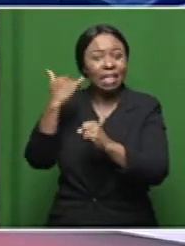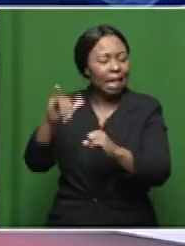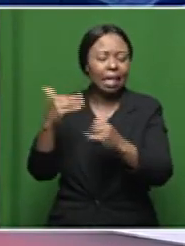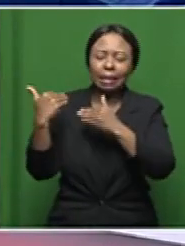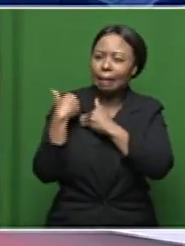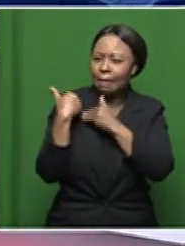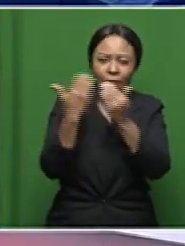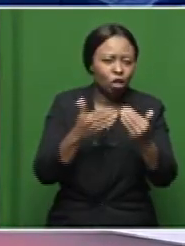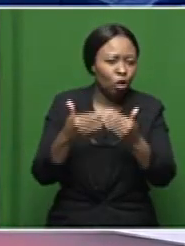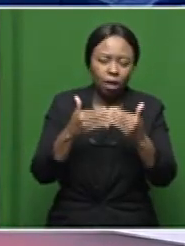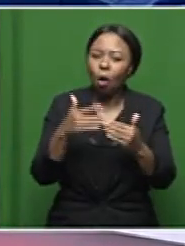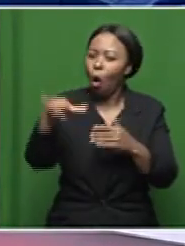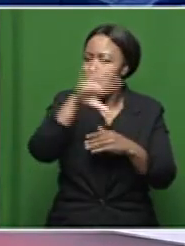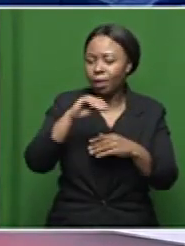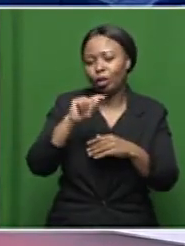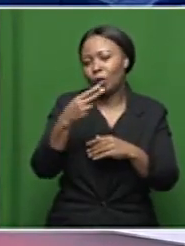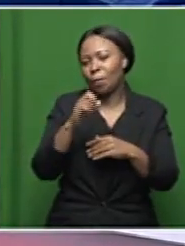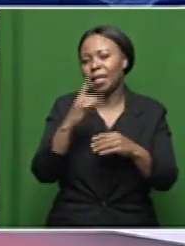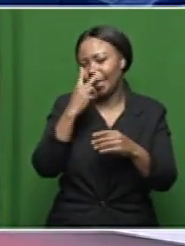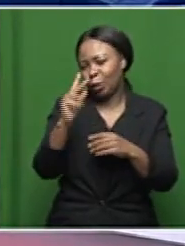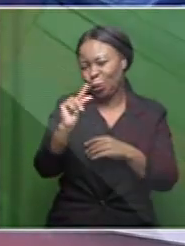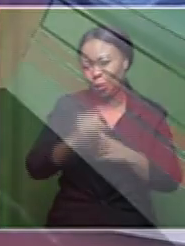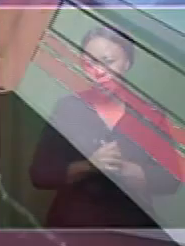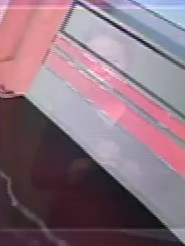after each other. From me, Dr. Musa Winkosi Mtombeni. See you soon.